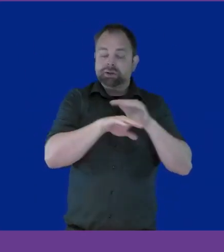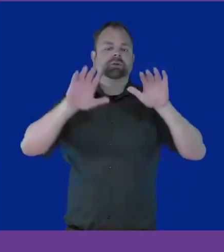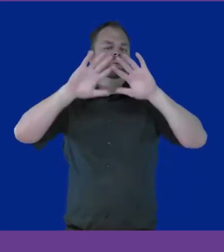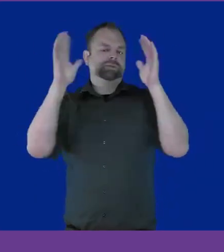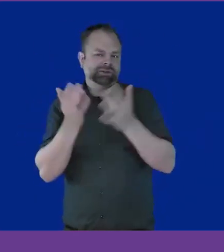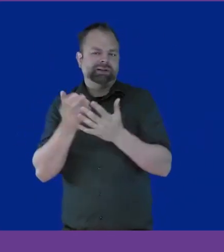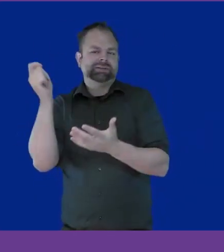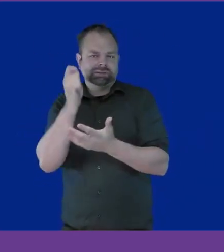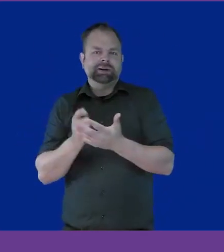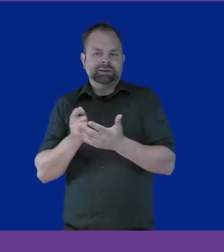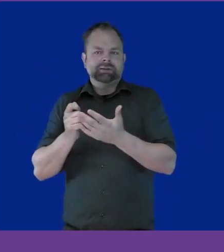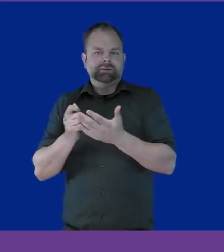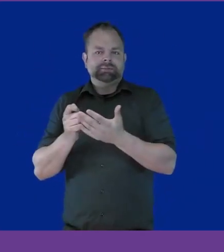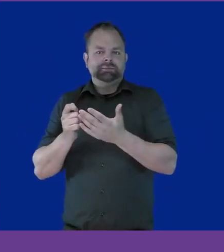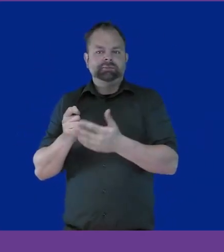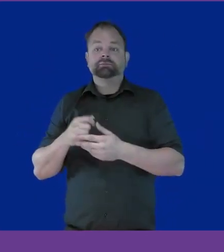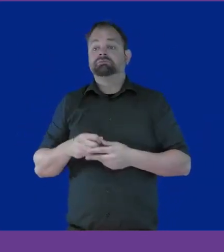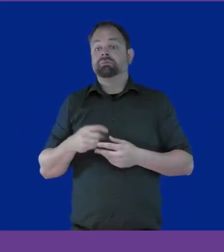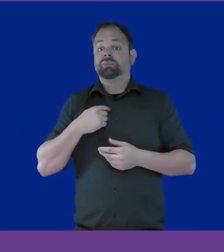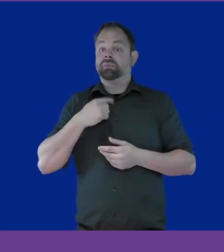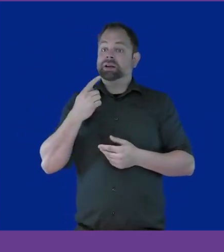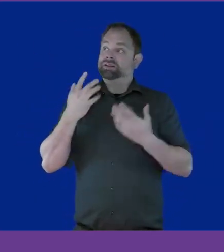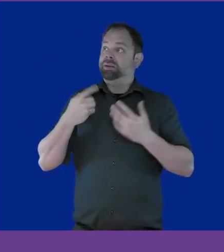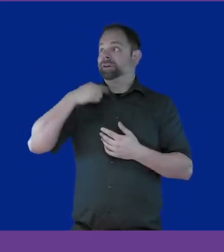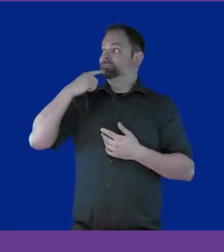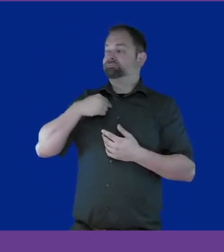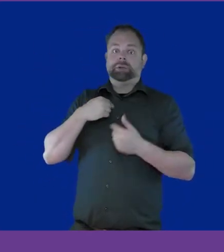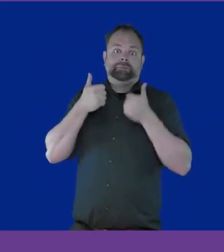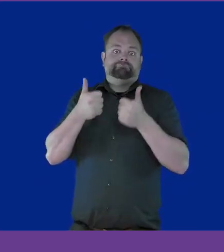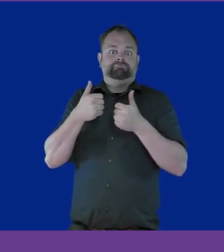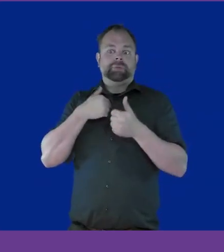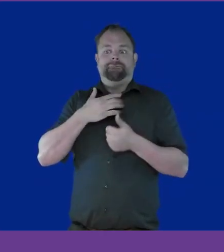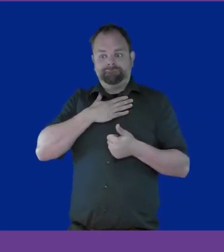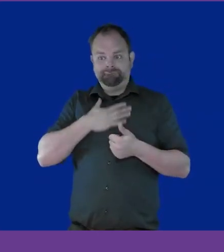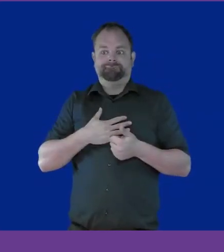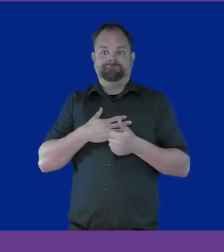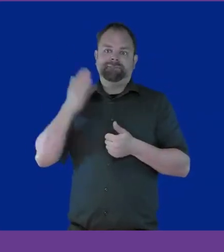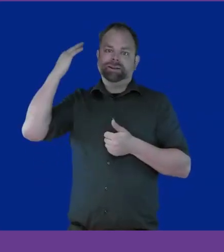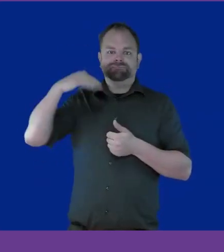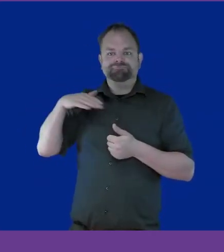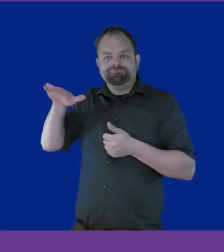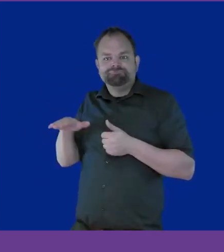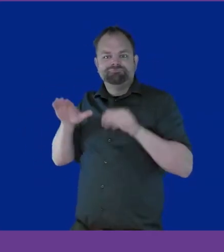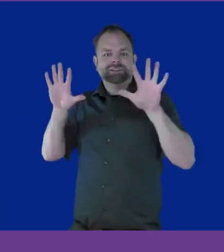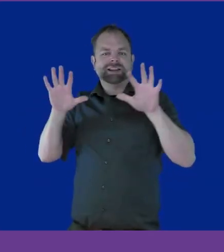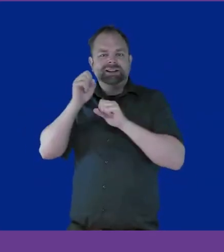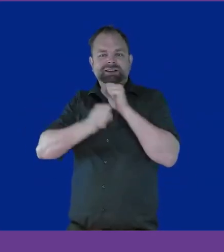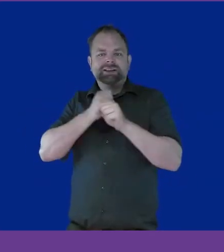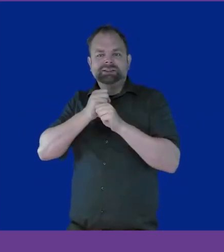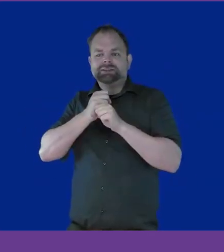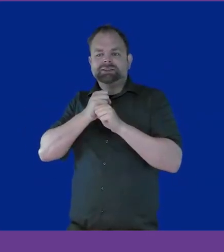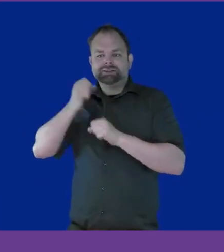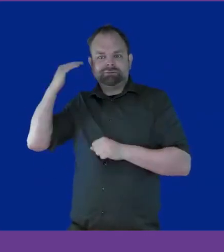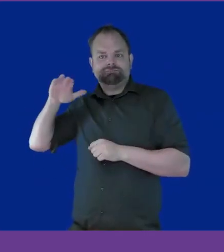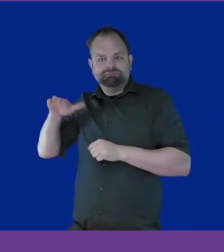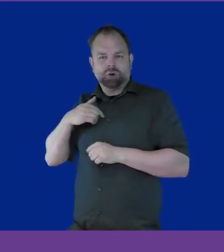electronic accessibility, there's so many new electronic services. So, I mean, it's a great and fantastic world out there.